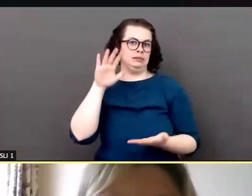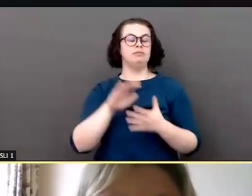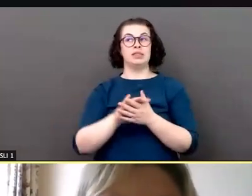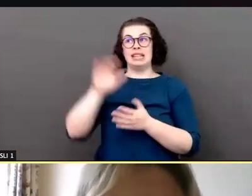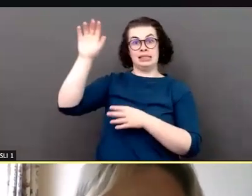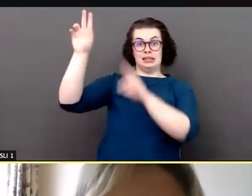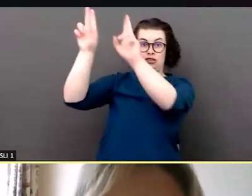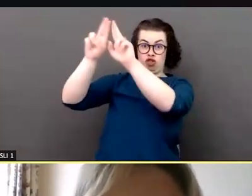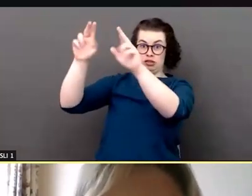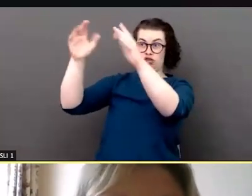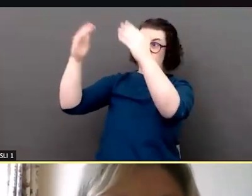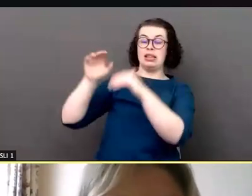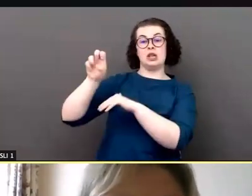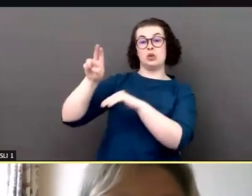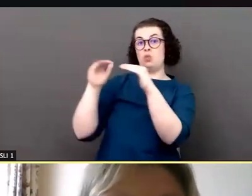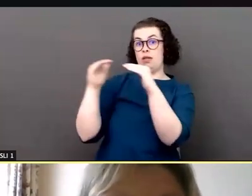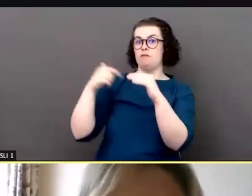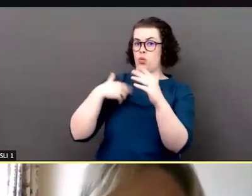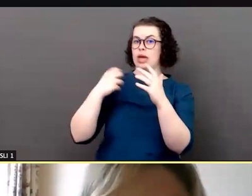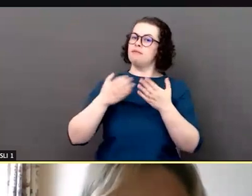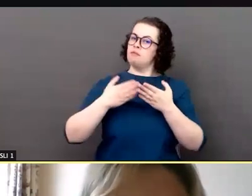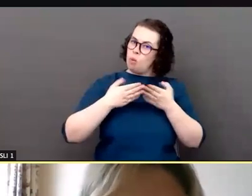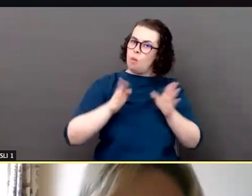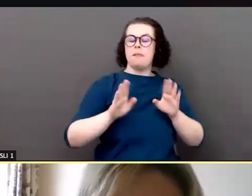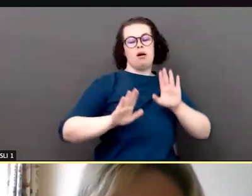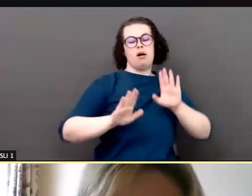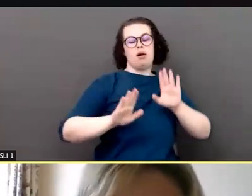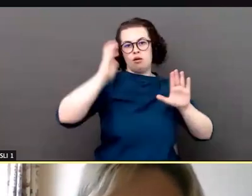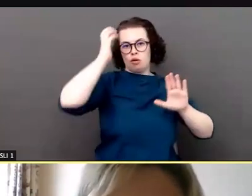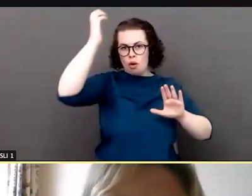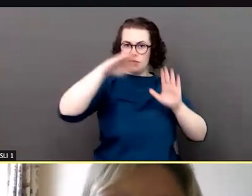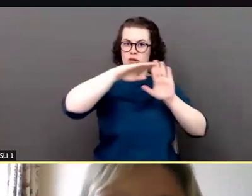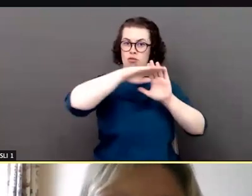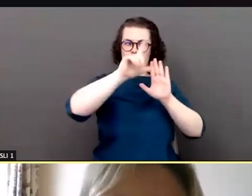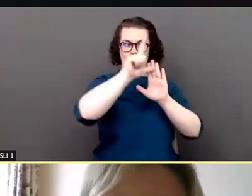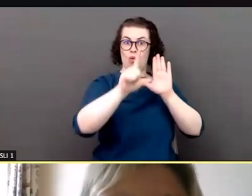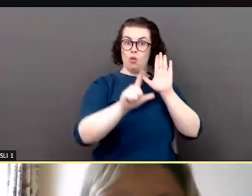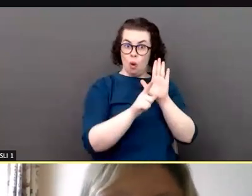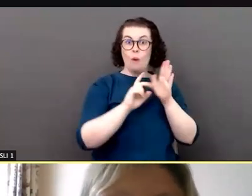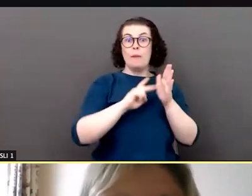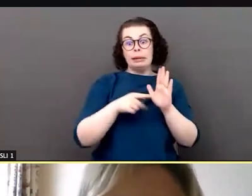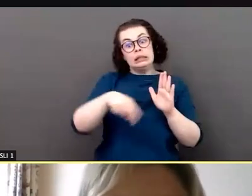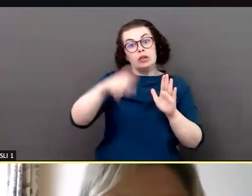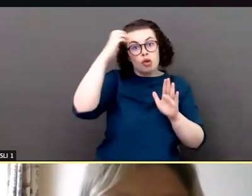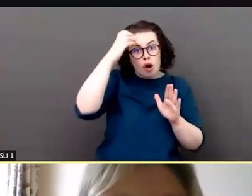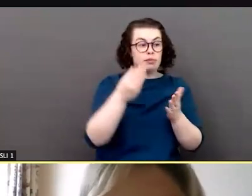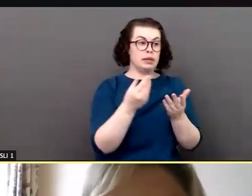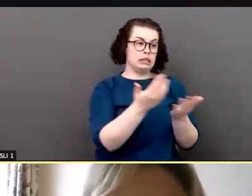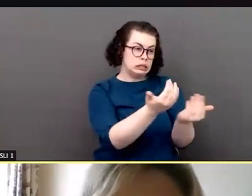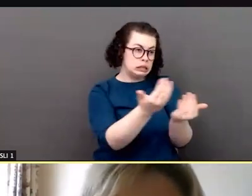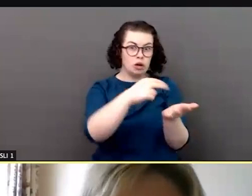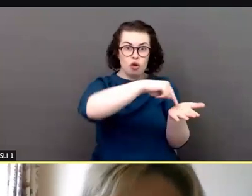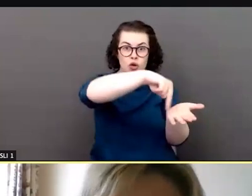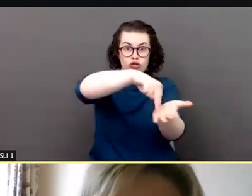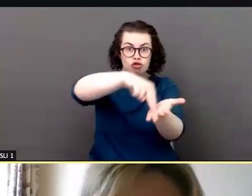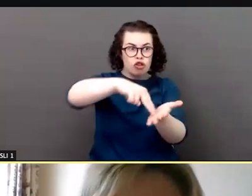that the public sector gets the best value for money. And I would like you to remember best value for